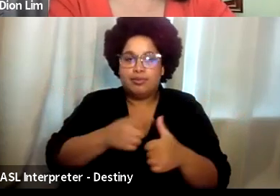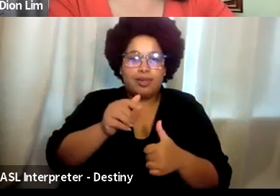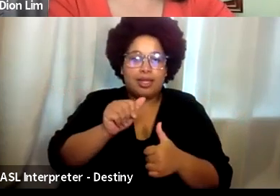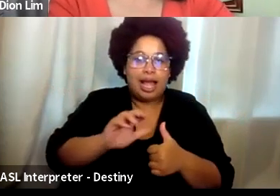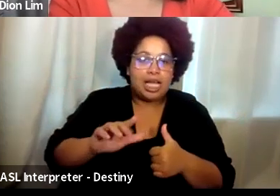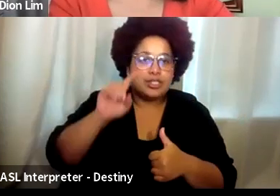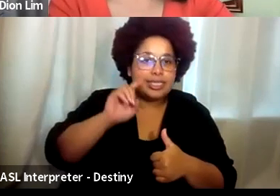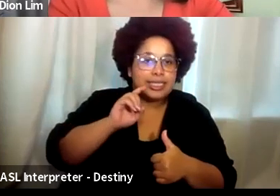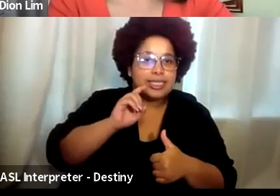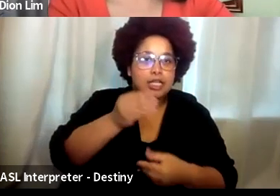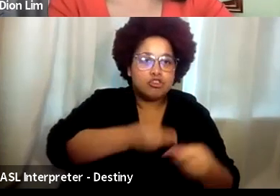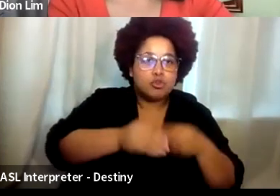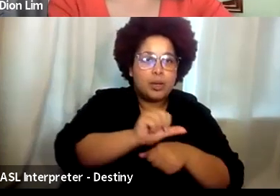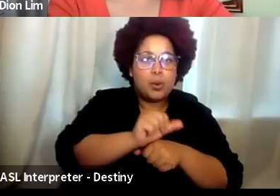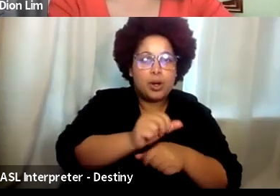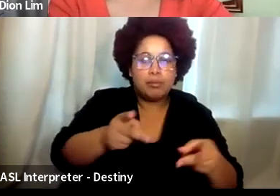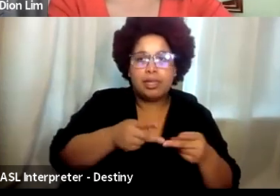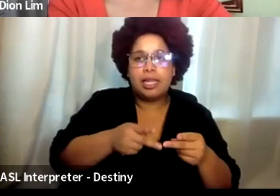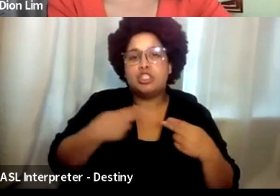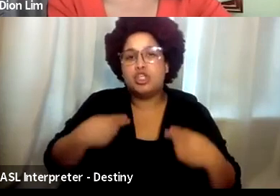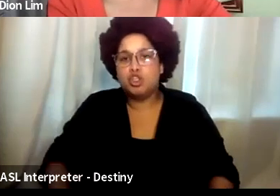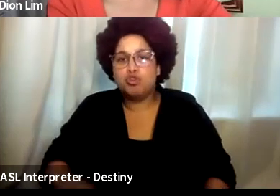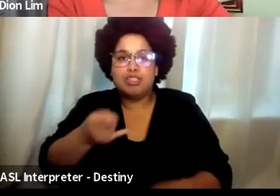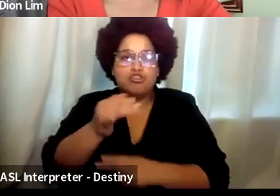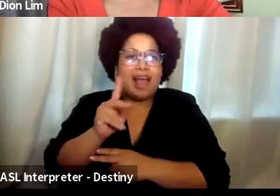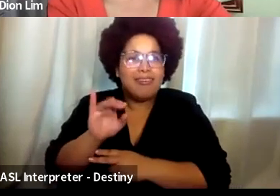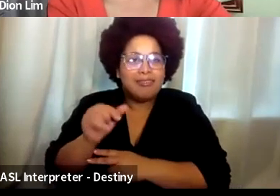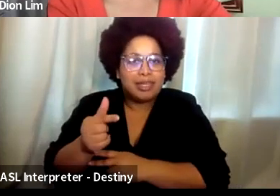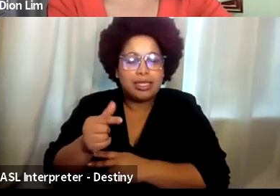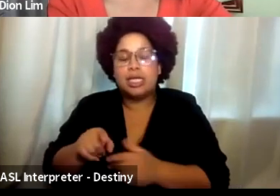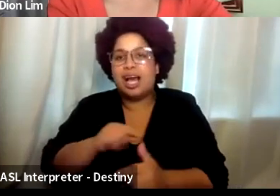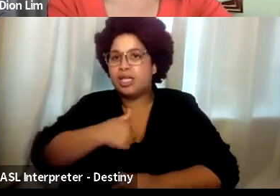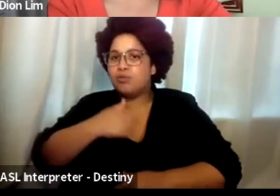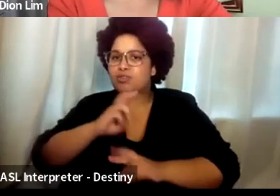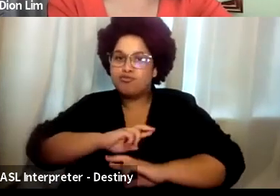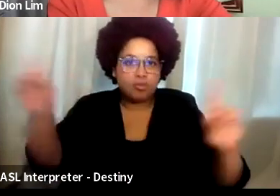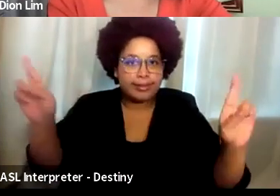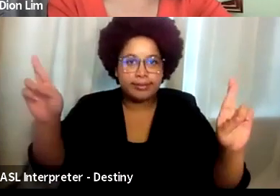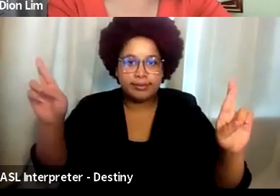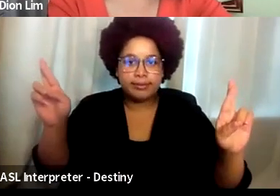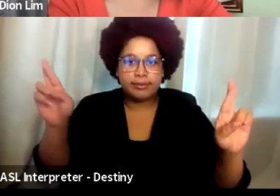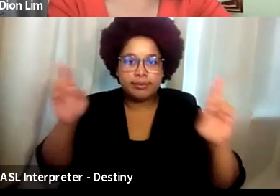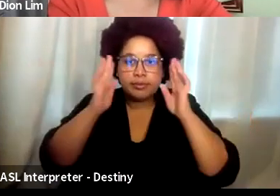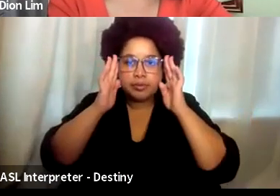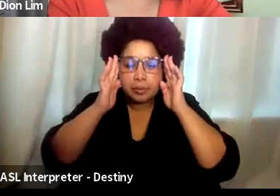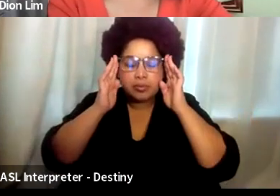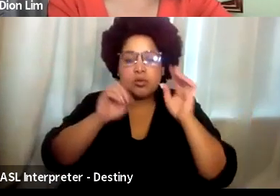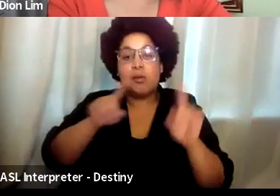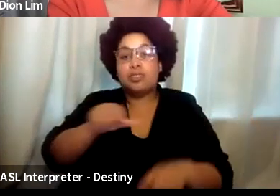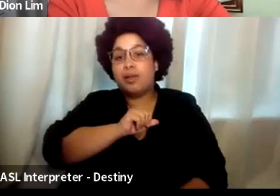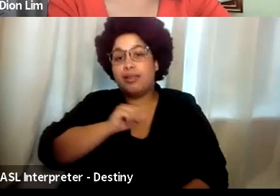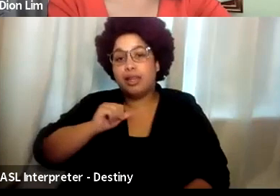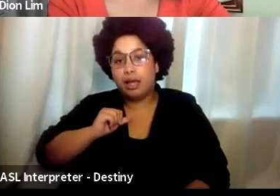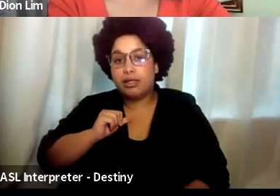sex trade workplace, human trafficking. I've done, you know, I was ready, right? And so when I went to Atlanta, I